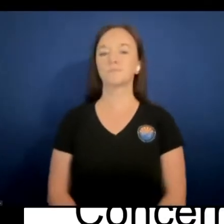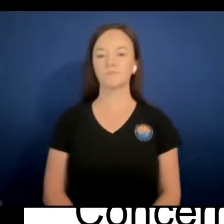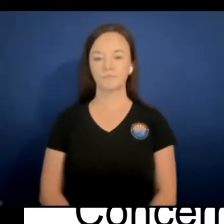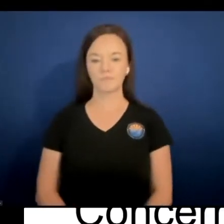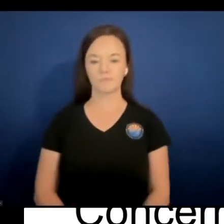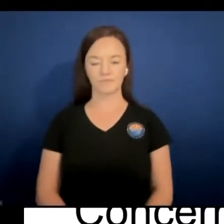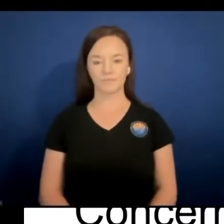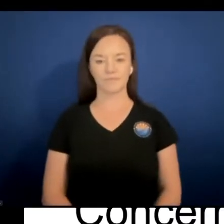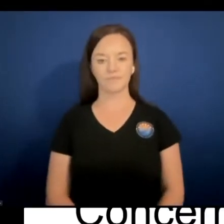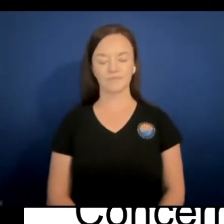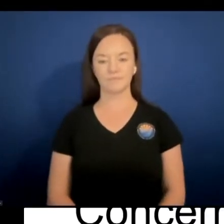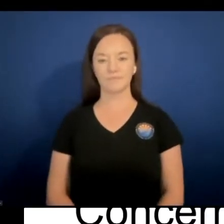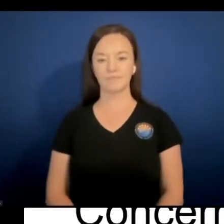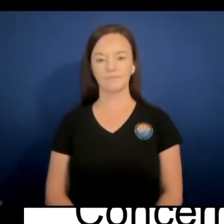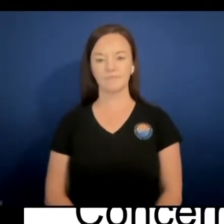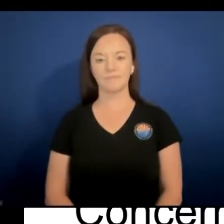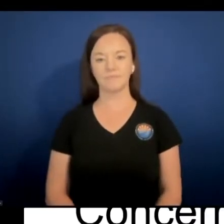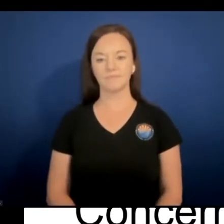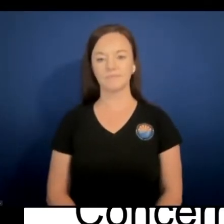Okay.